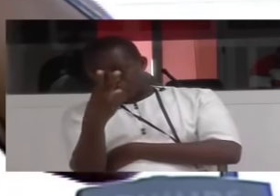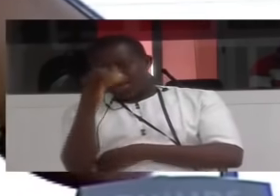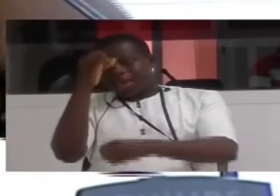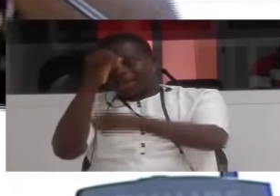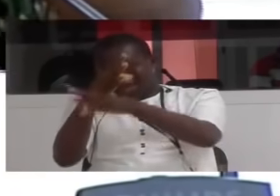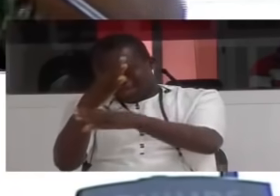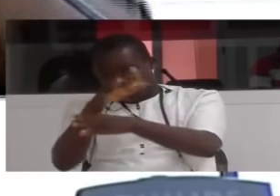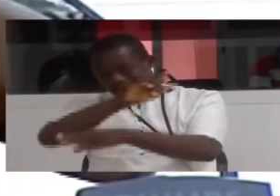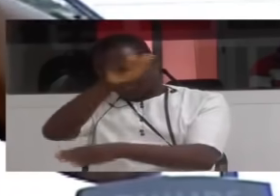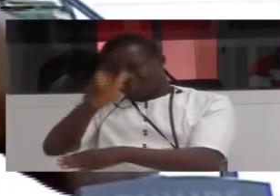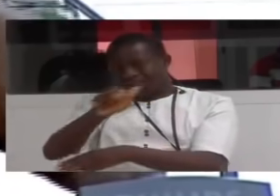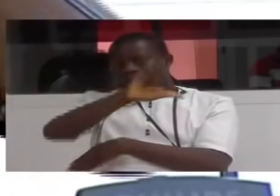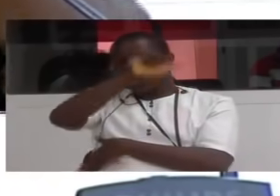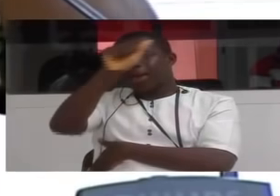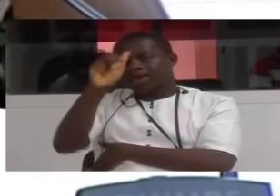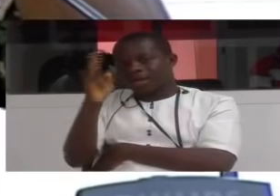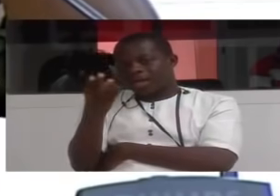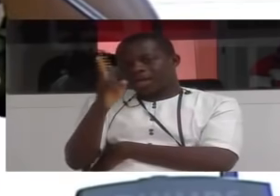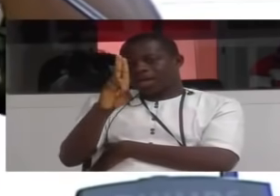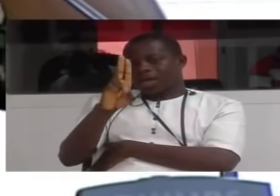ganiyani ak bu aruna